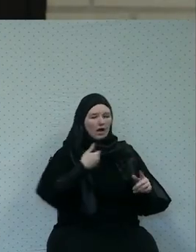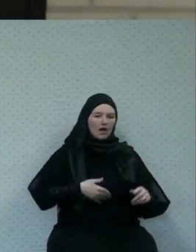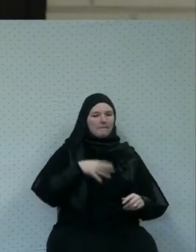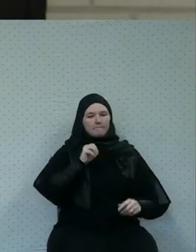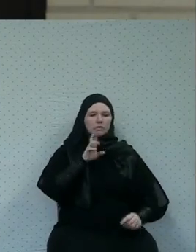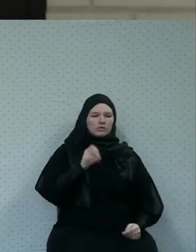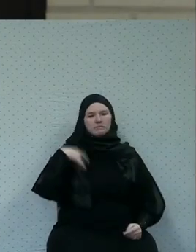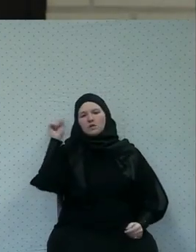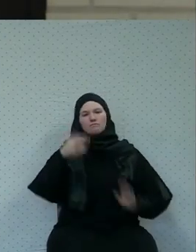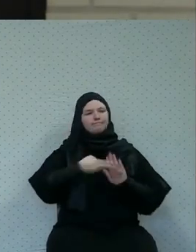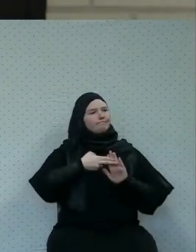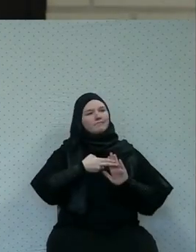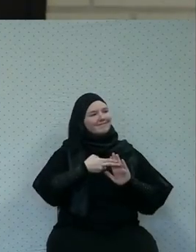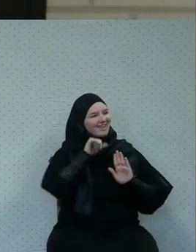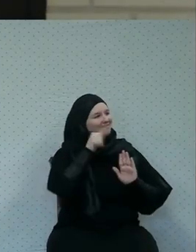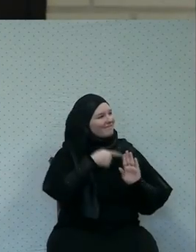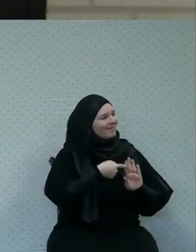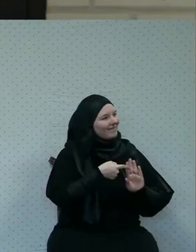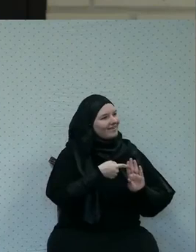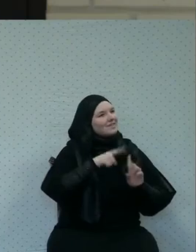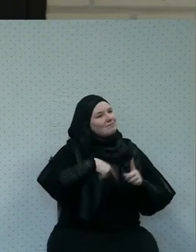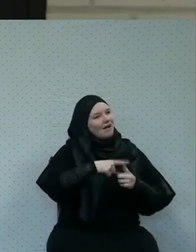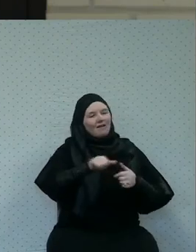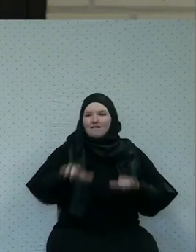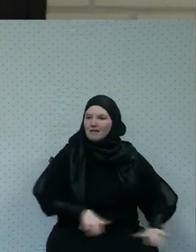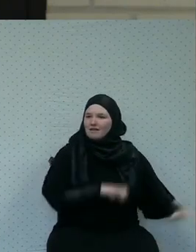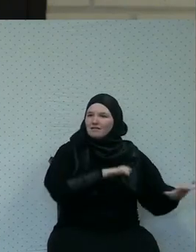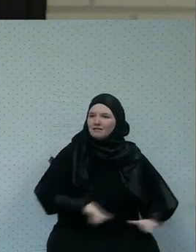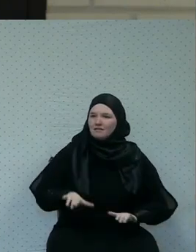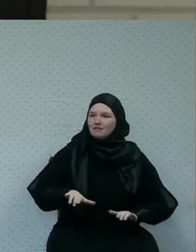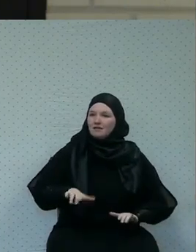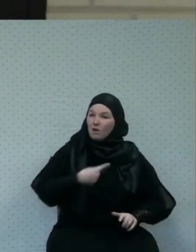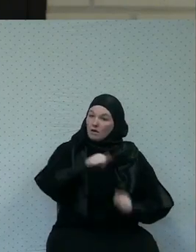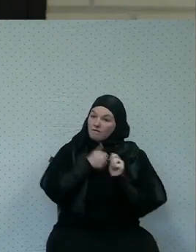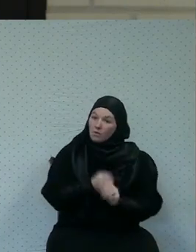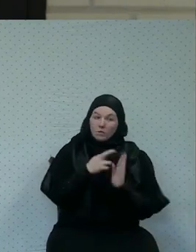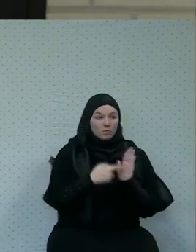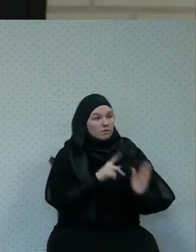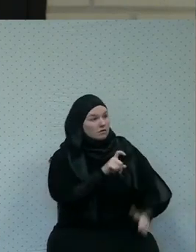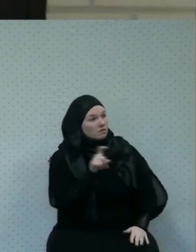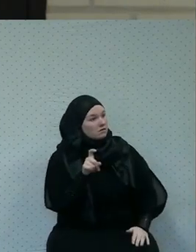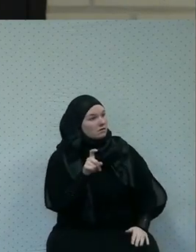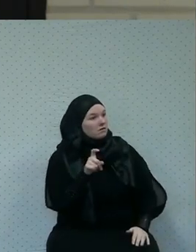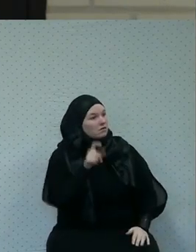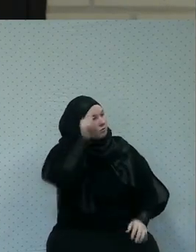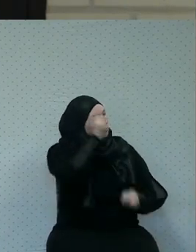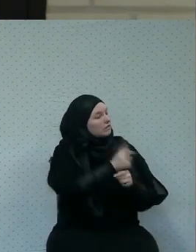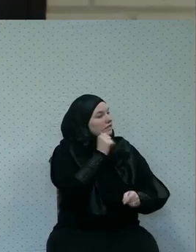the compliance. We need to look at this. Are we compliant? So brothers and